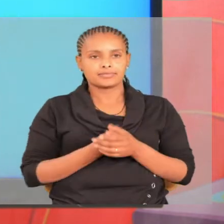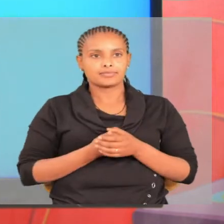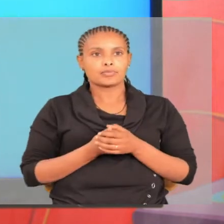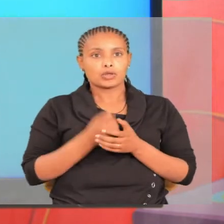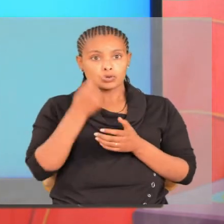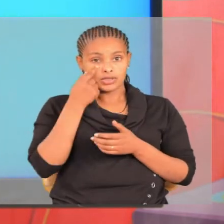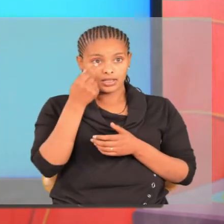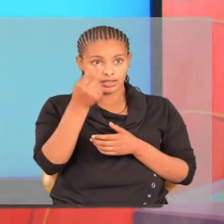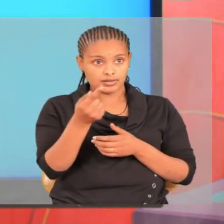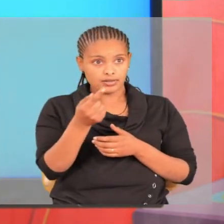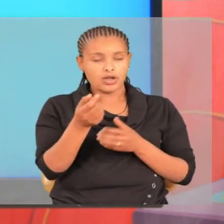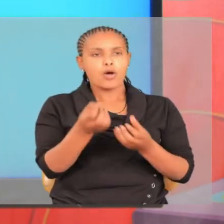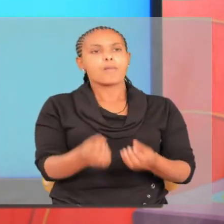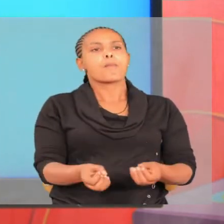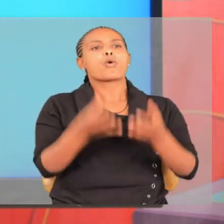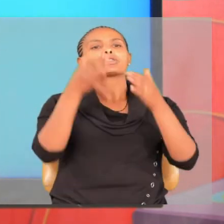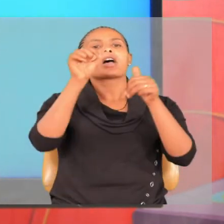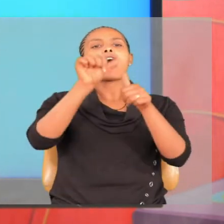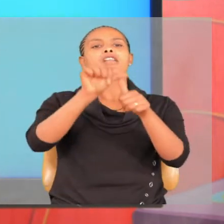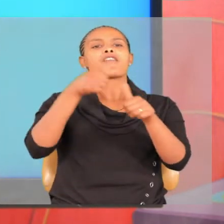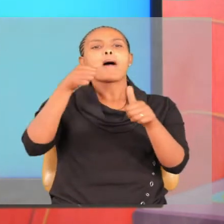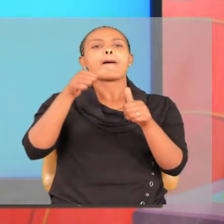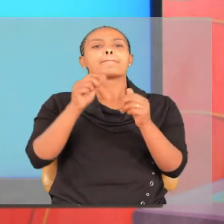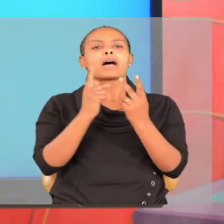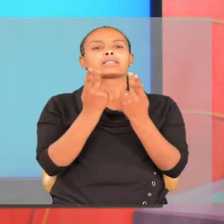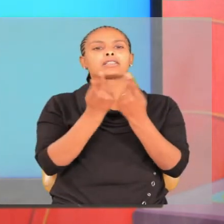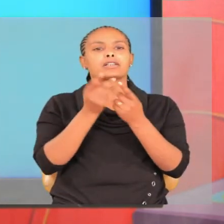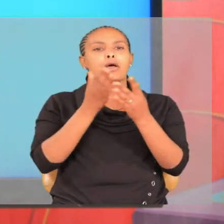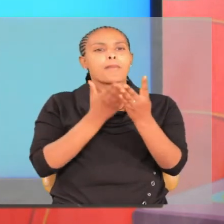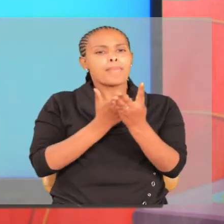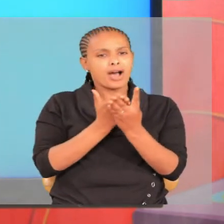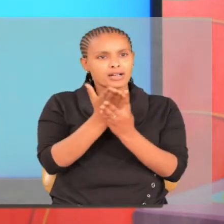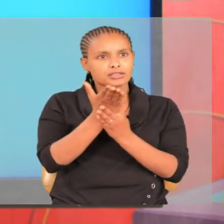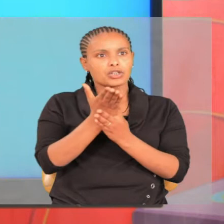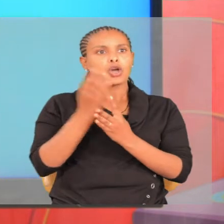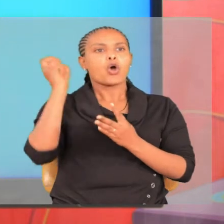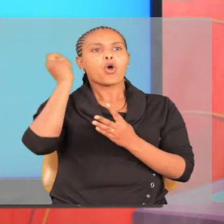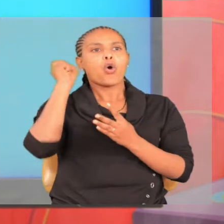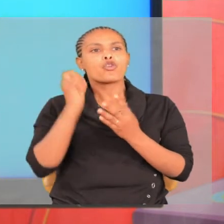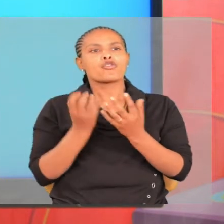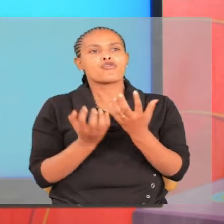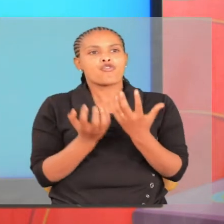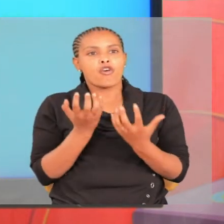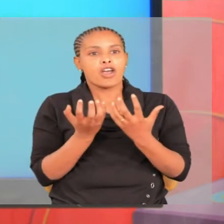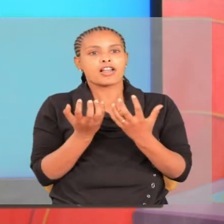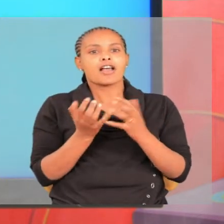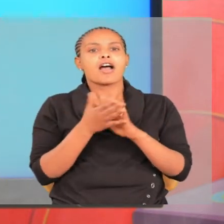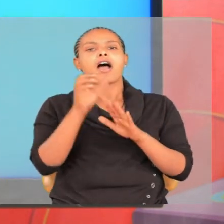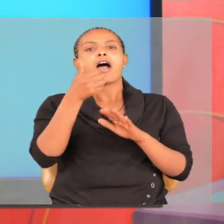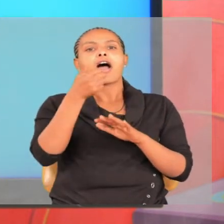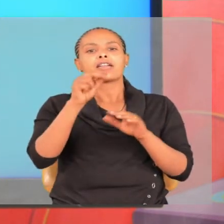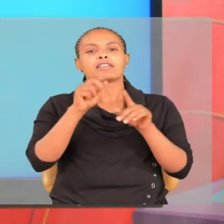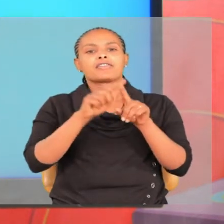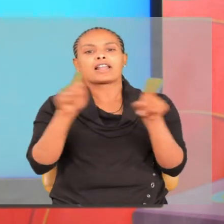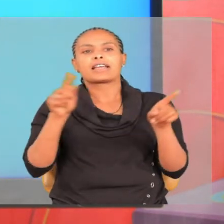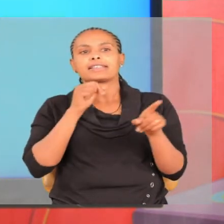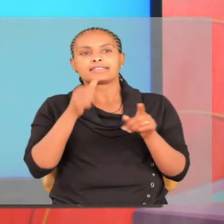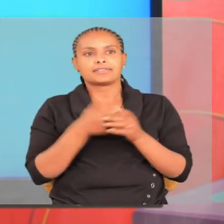You see, most alpha particles pass through the gold foil undeflected.